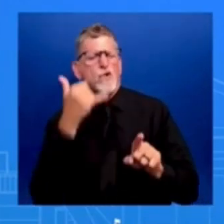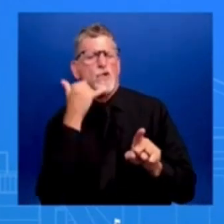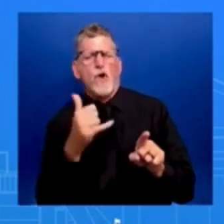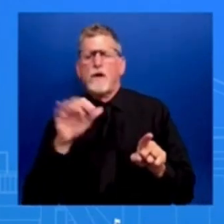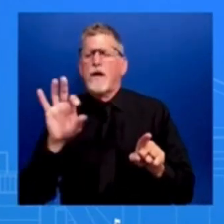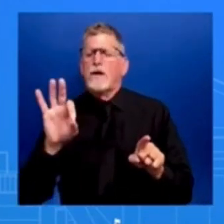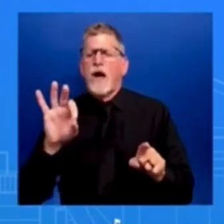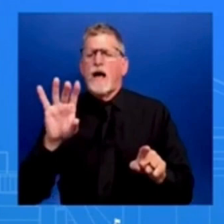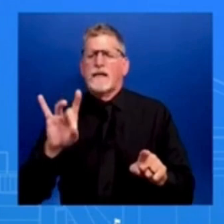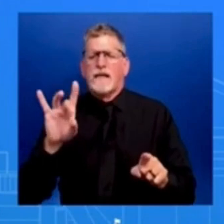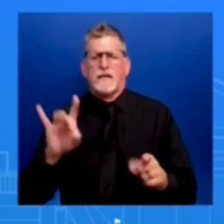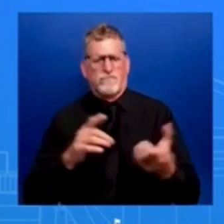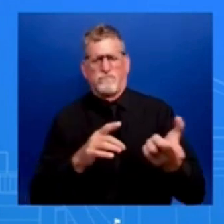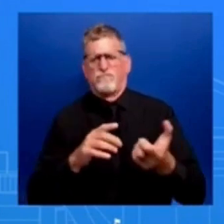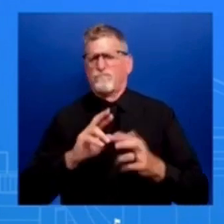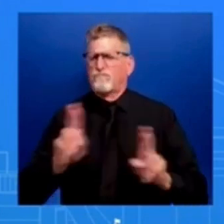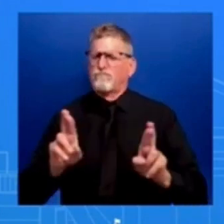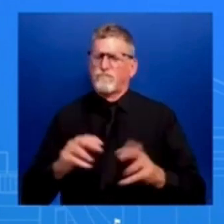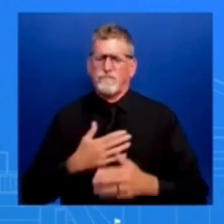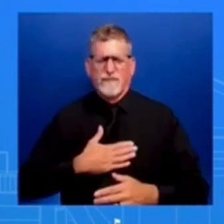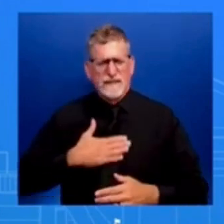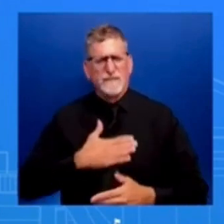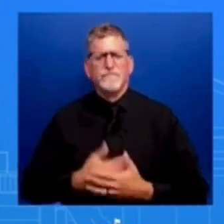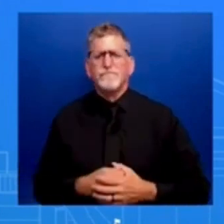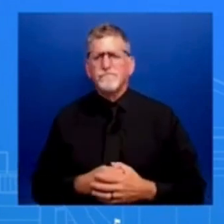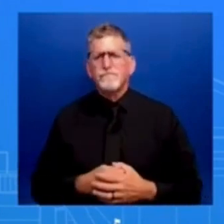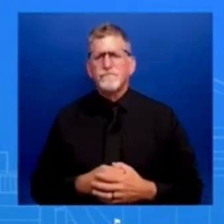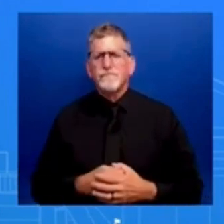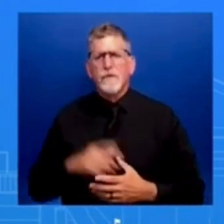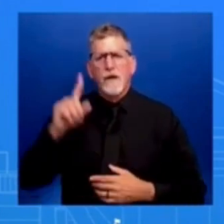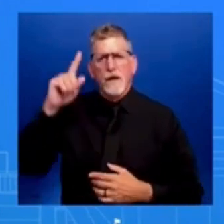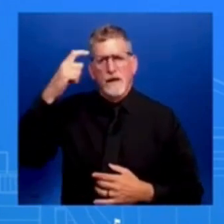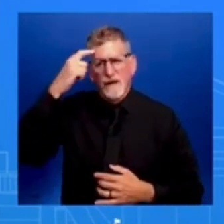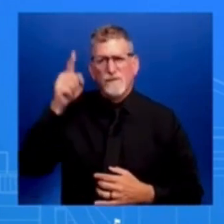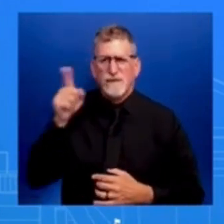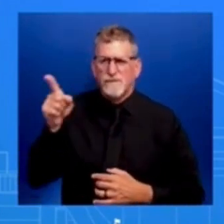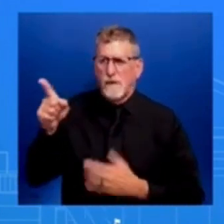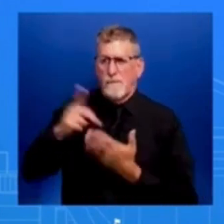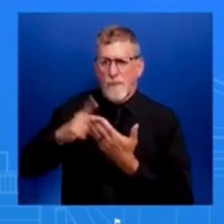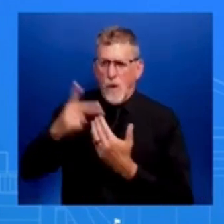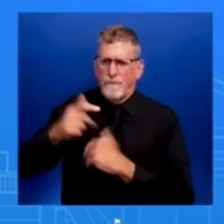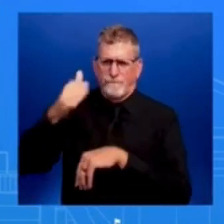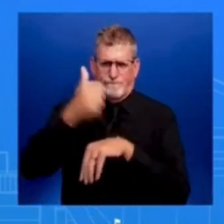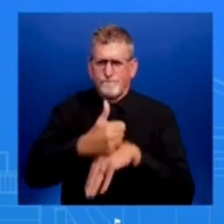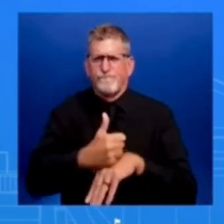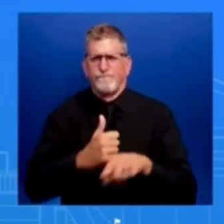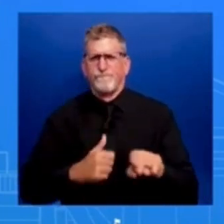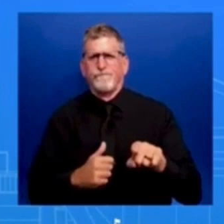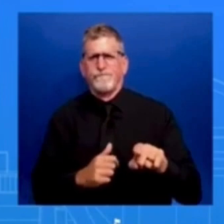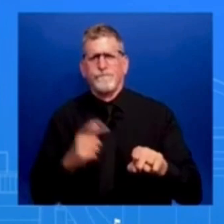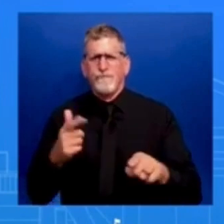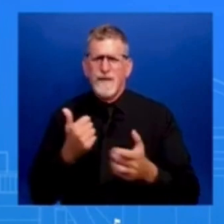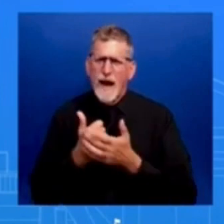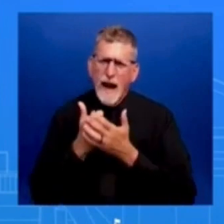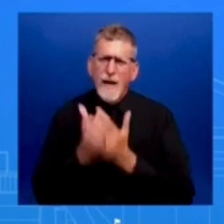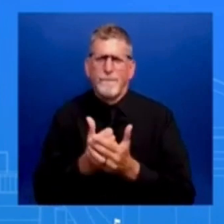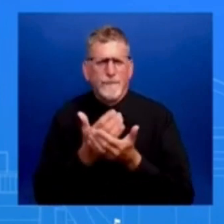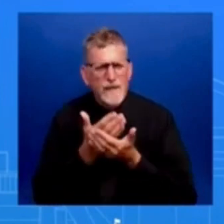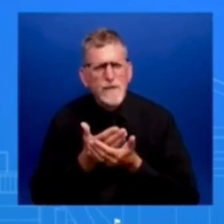As I just mentioned, this is a federal government program that is there to help all of you or any one of you.